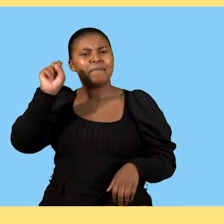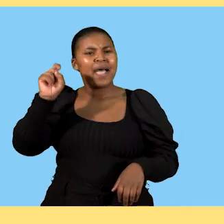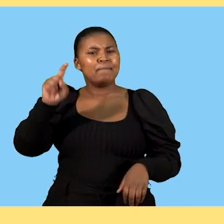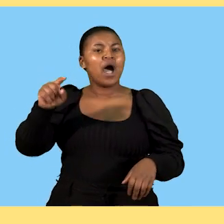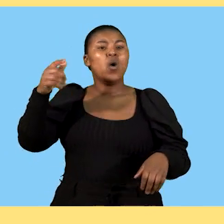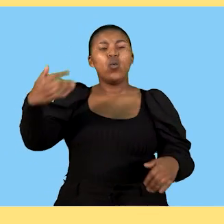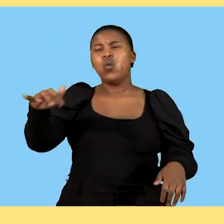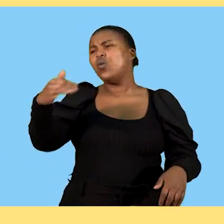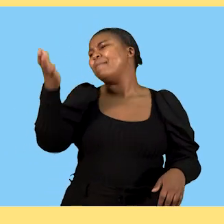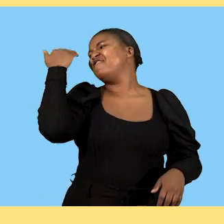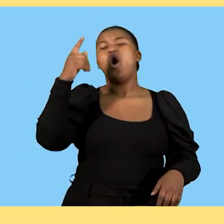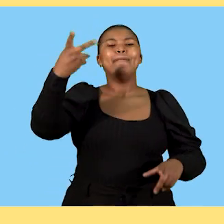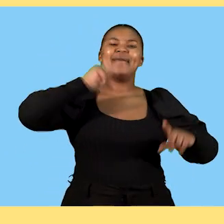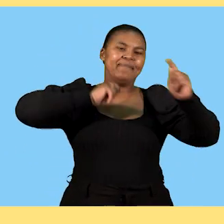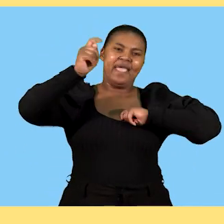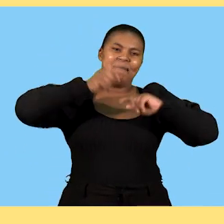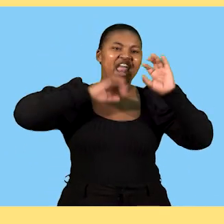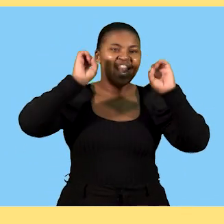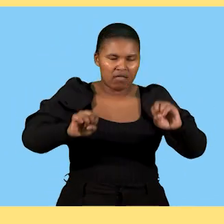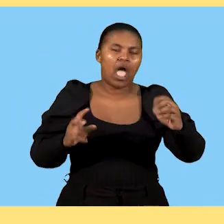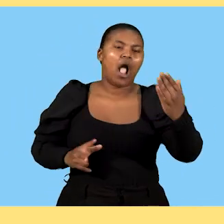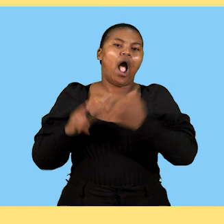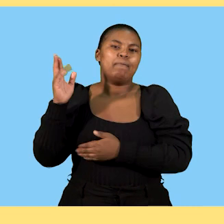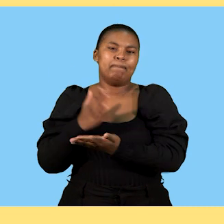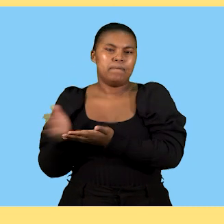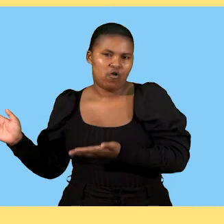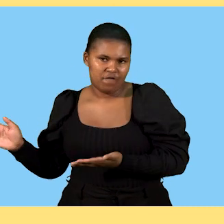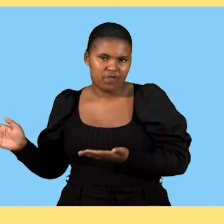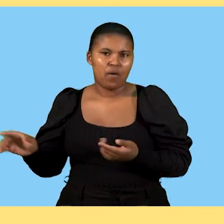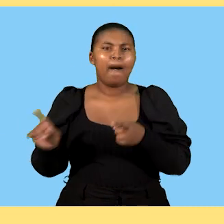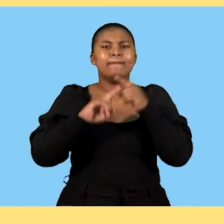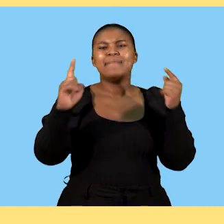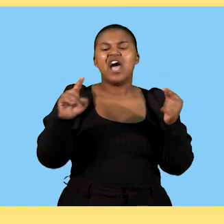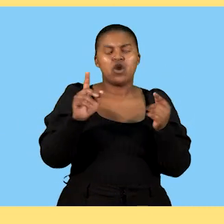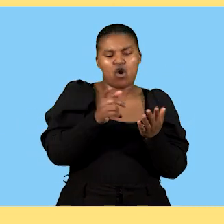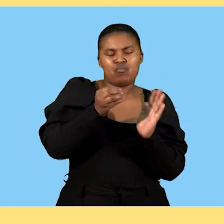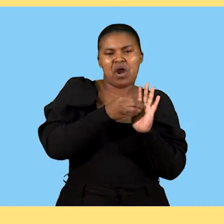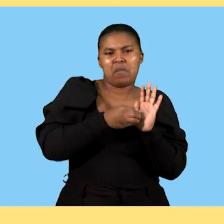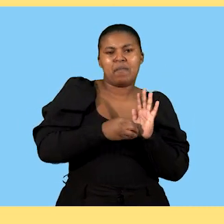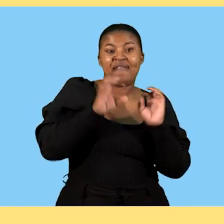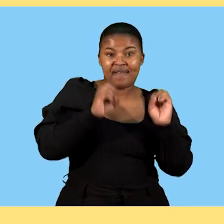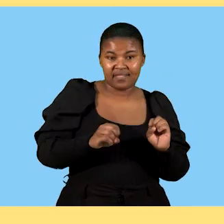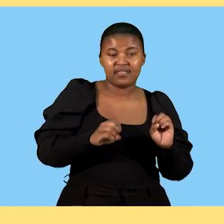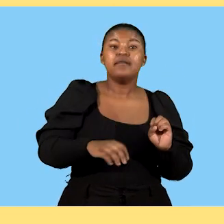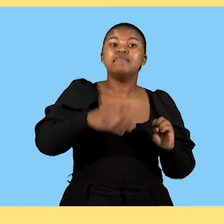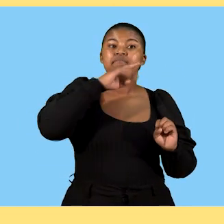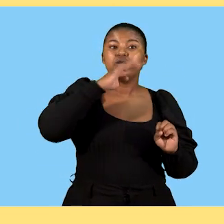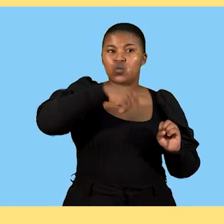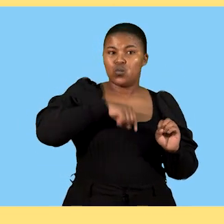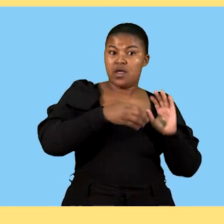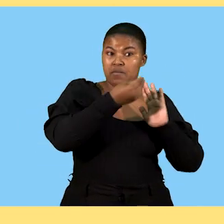whose debt was previously written off. The transaction has not yet been recorded. Here is how we record